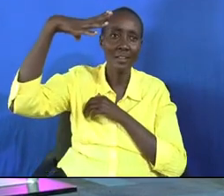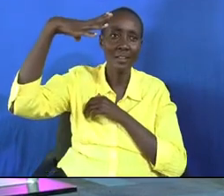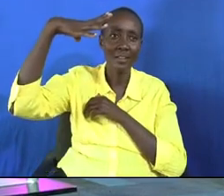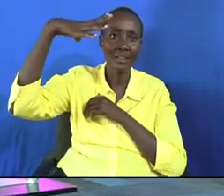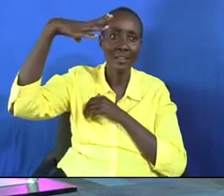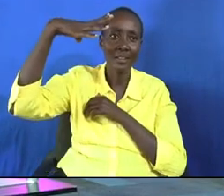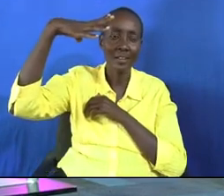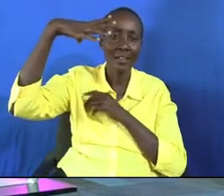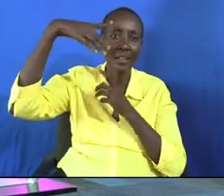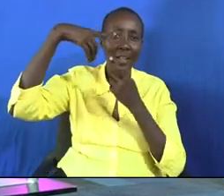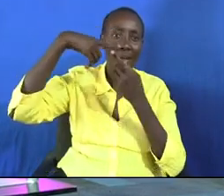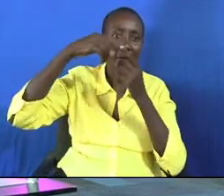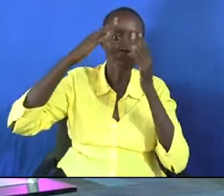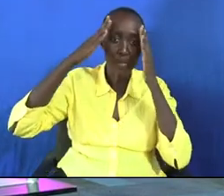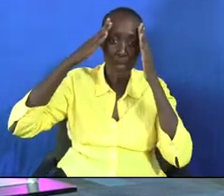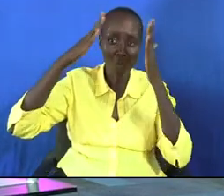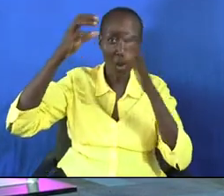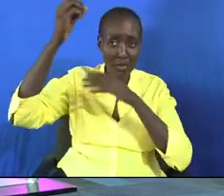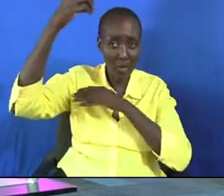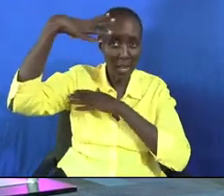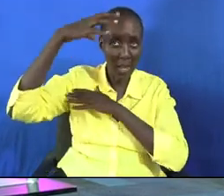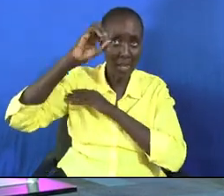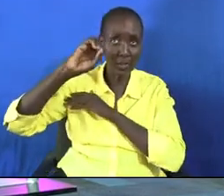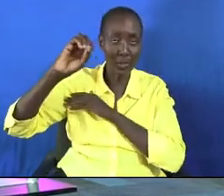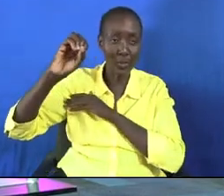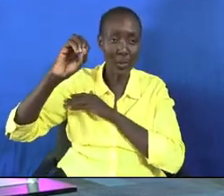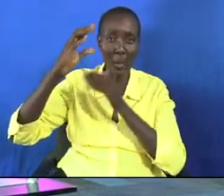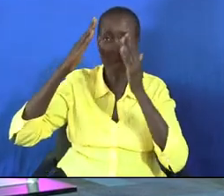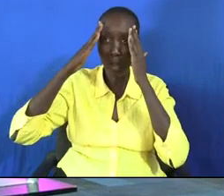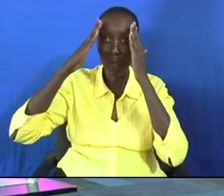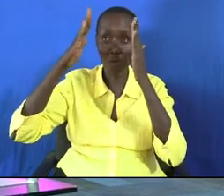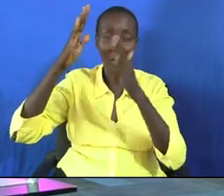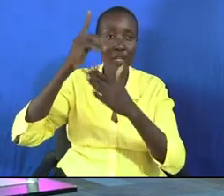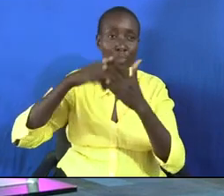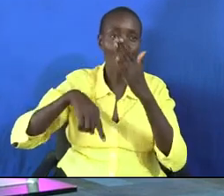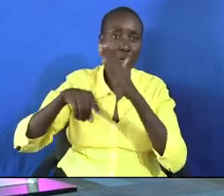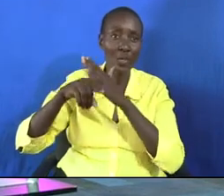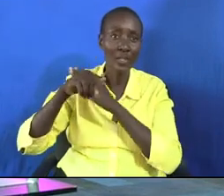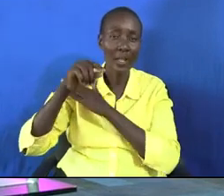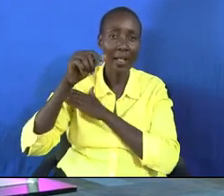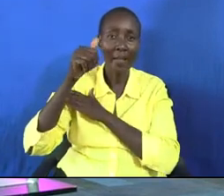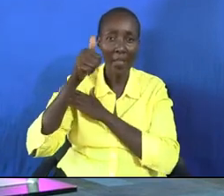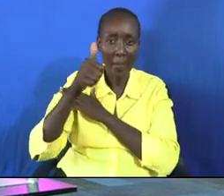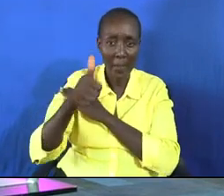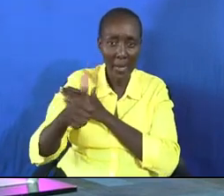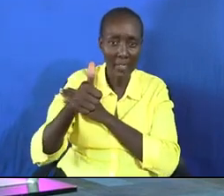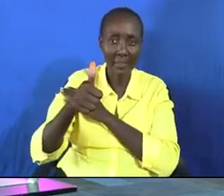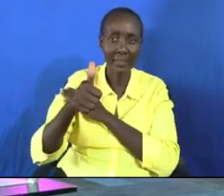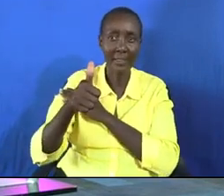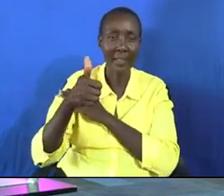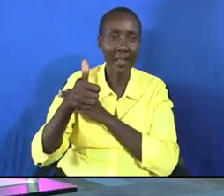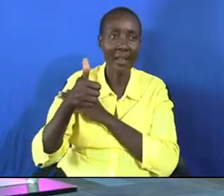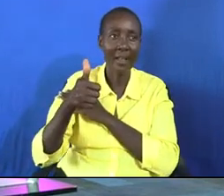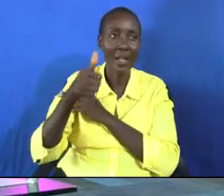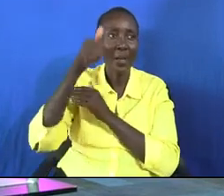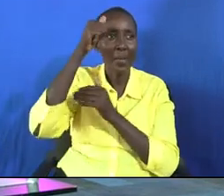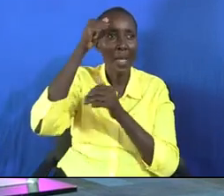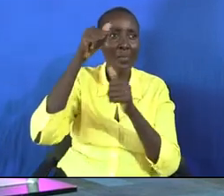not focusing on the light. I am focusing on the switch. That's why I think the